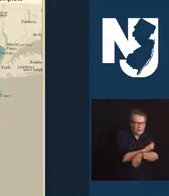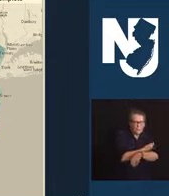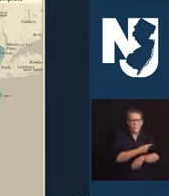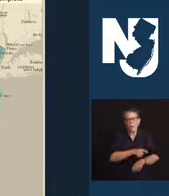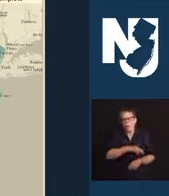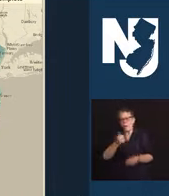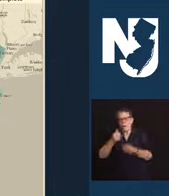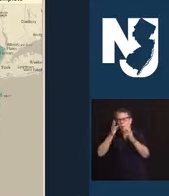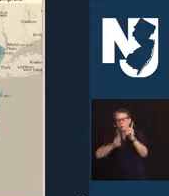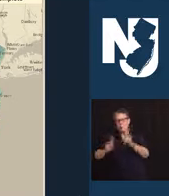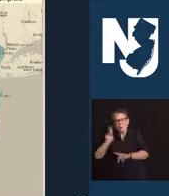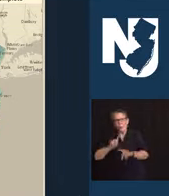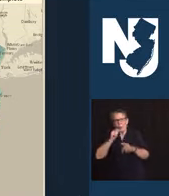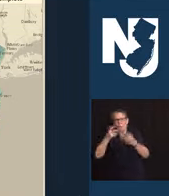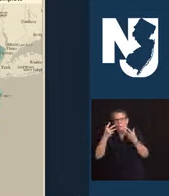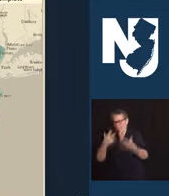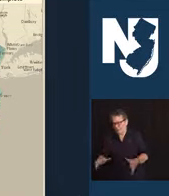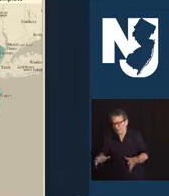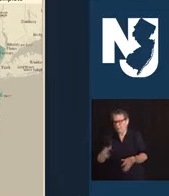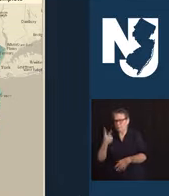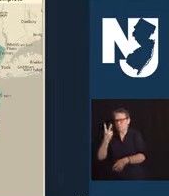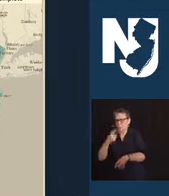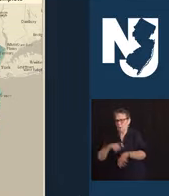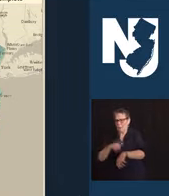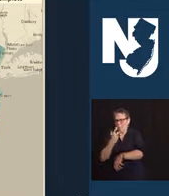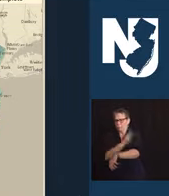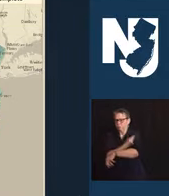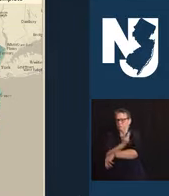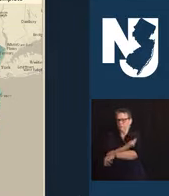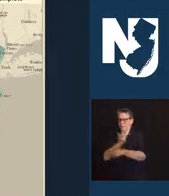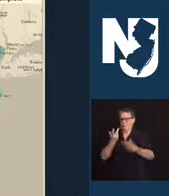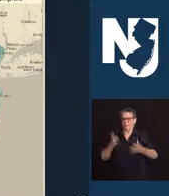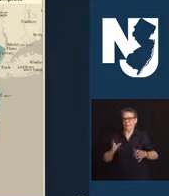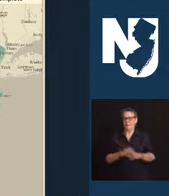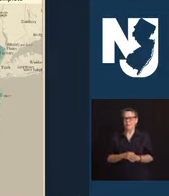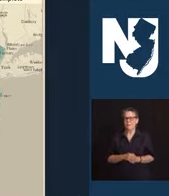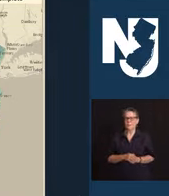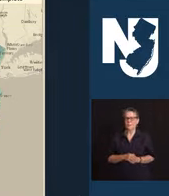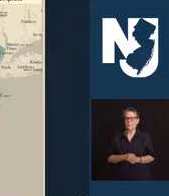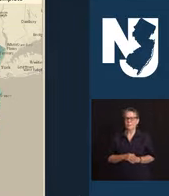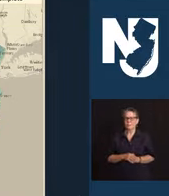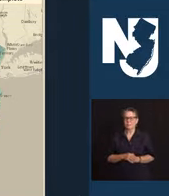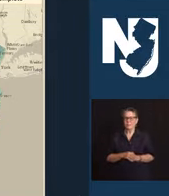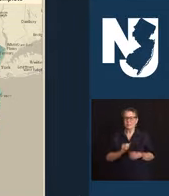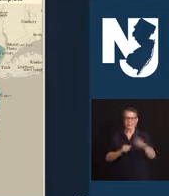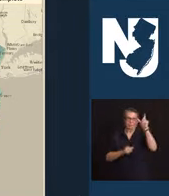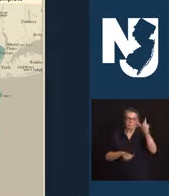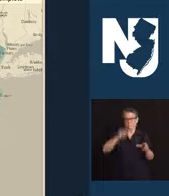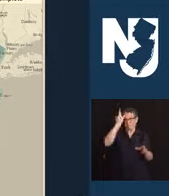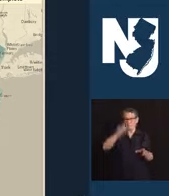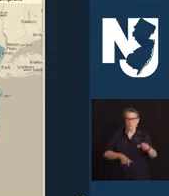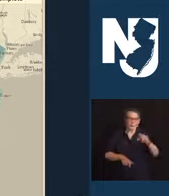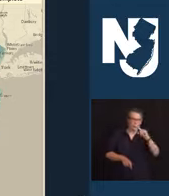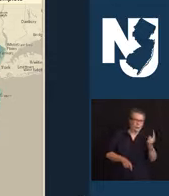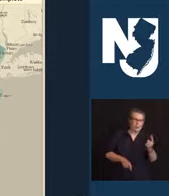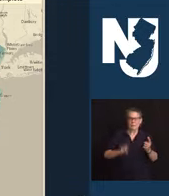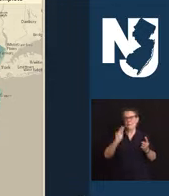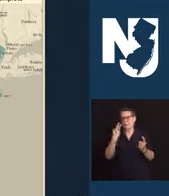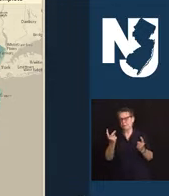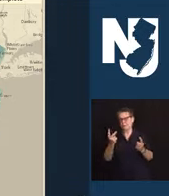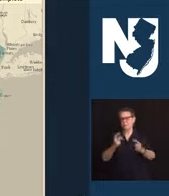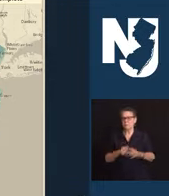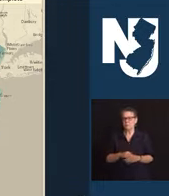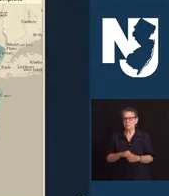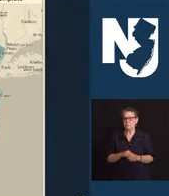doses, as well as percentages for those who are now fully vaccinated. Remember, this mapping tool is not meant